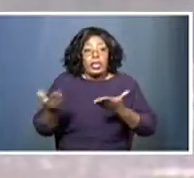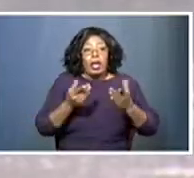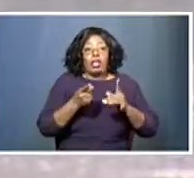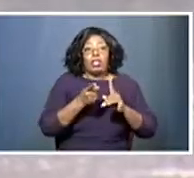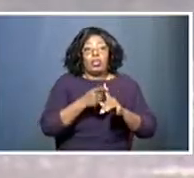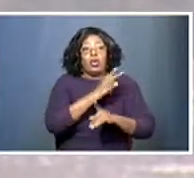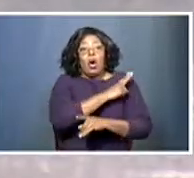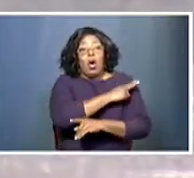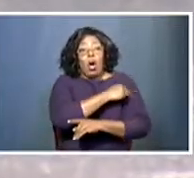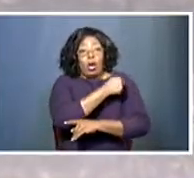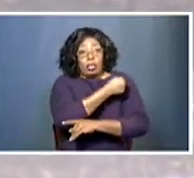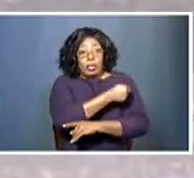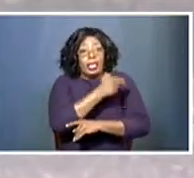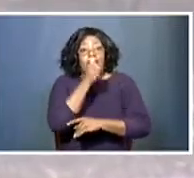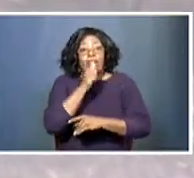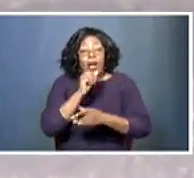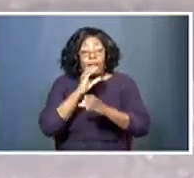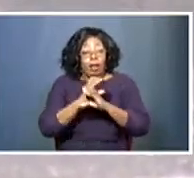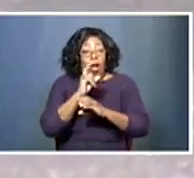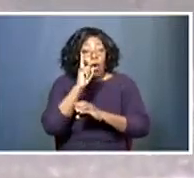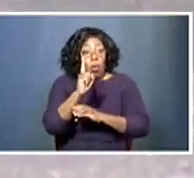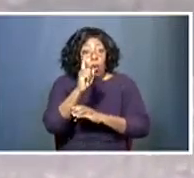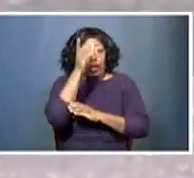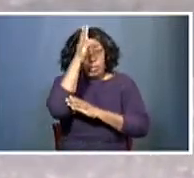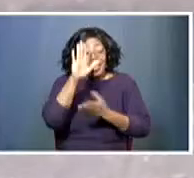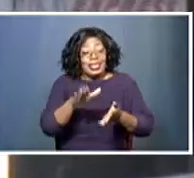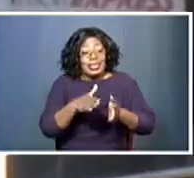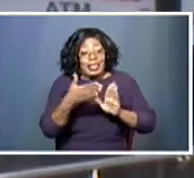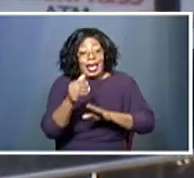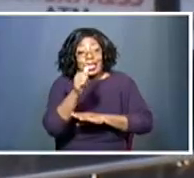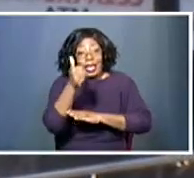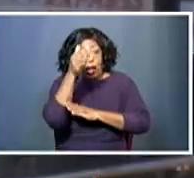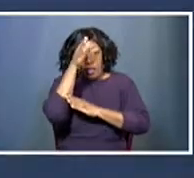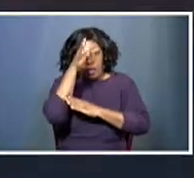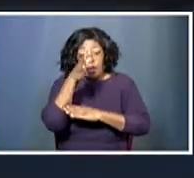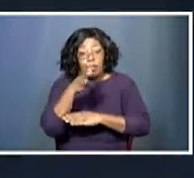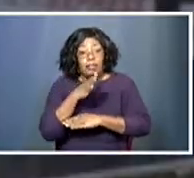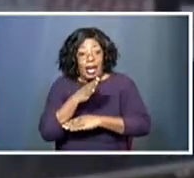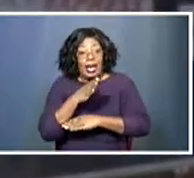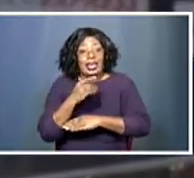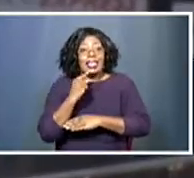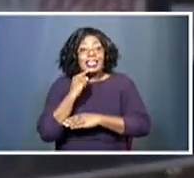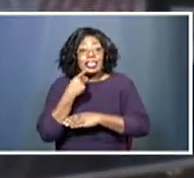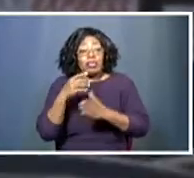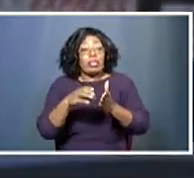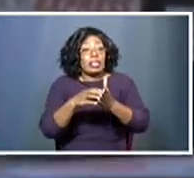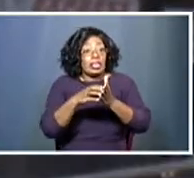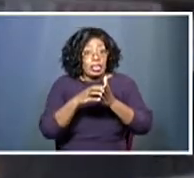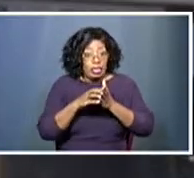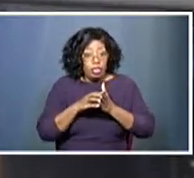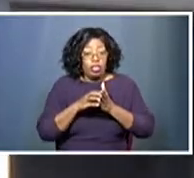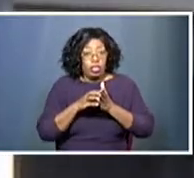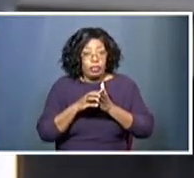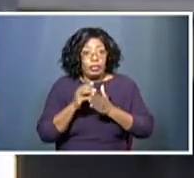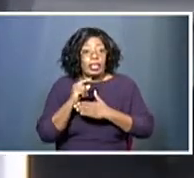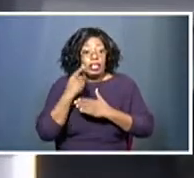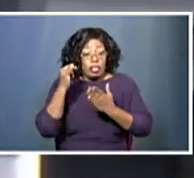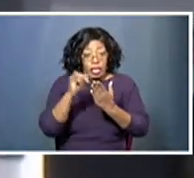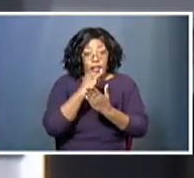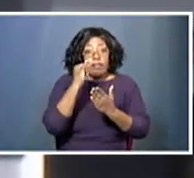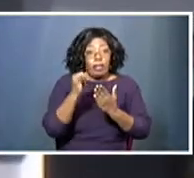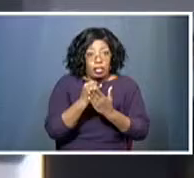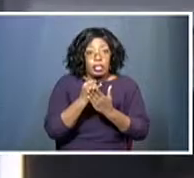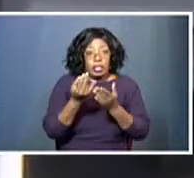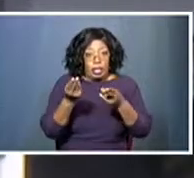in a private vehicle. One of the men died while the other man is listed in serious condition, and intense